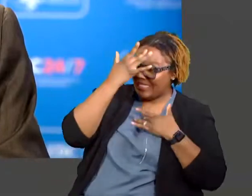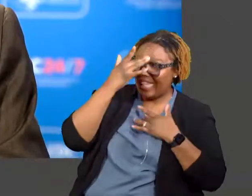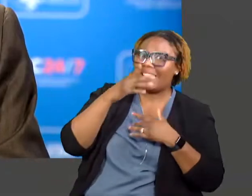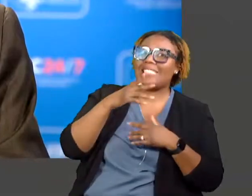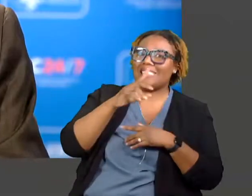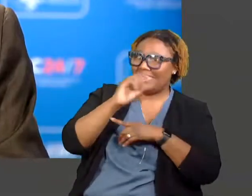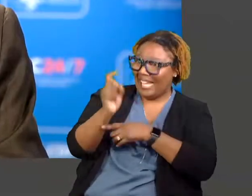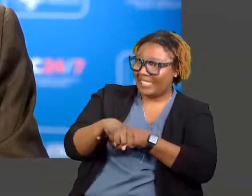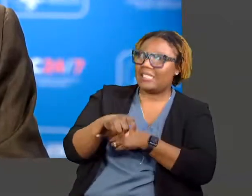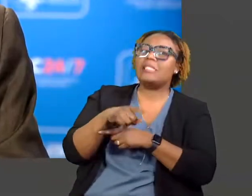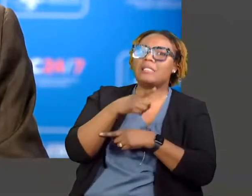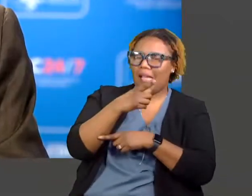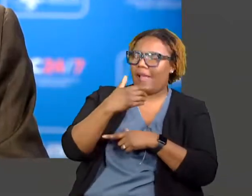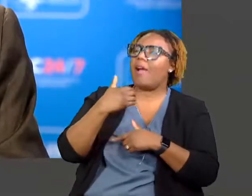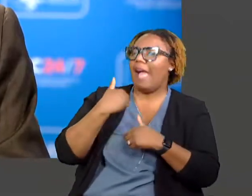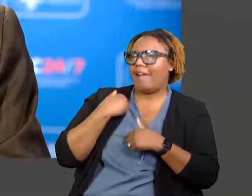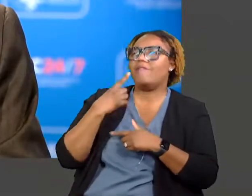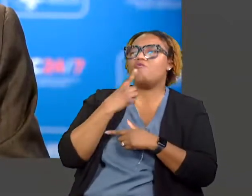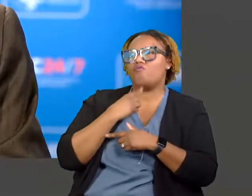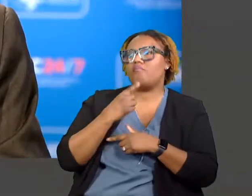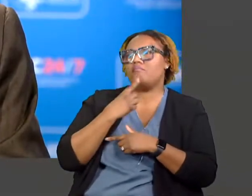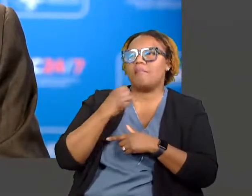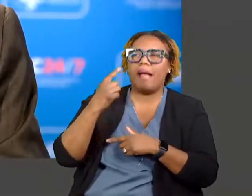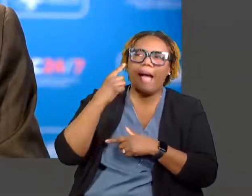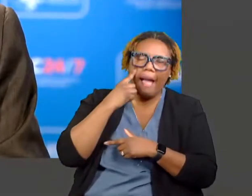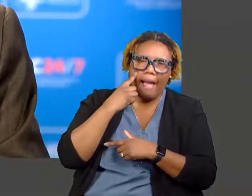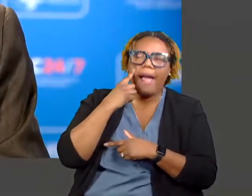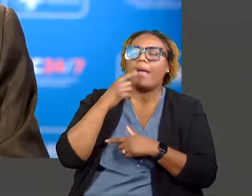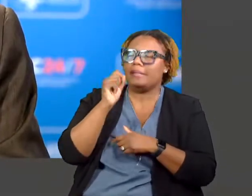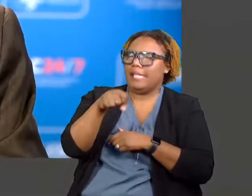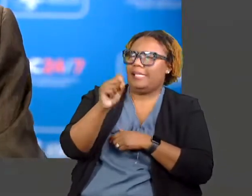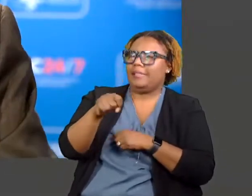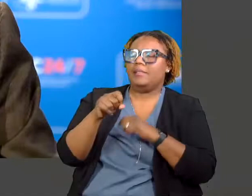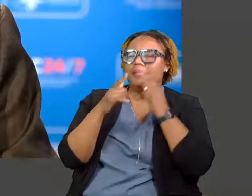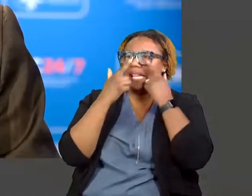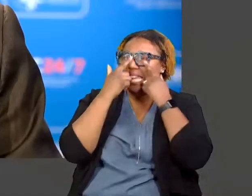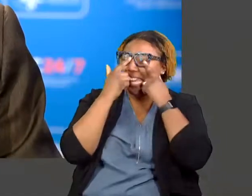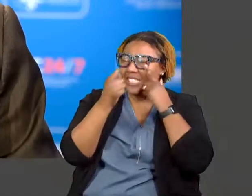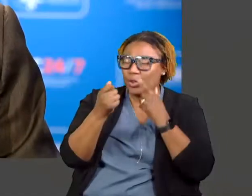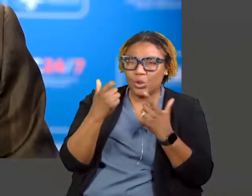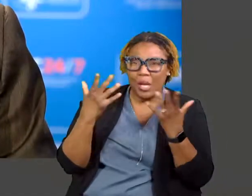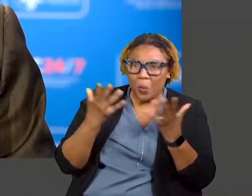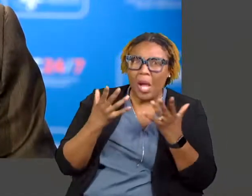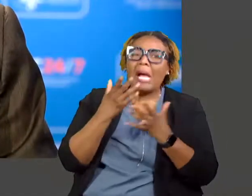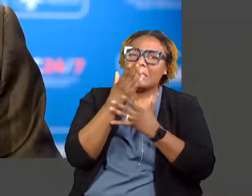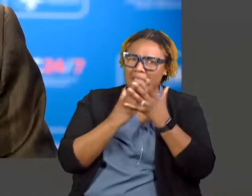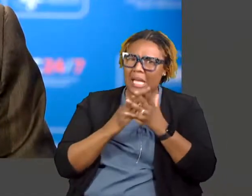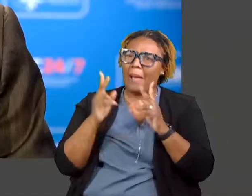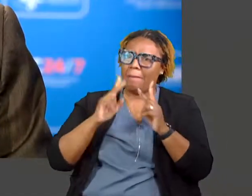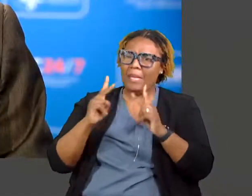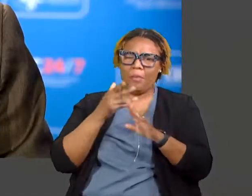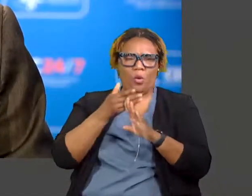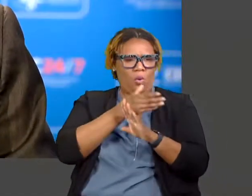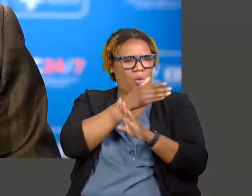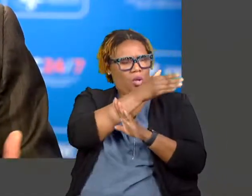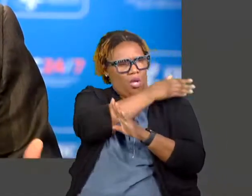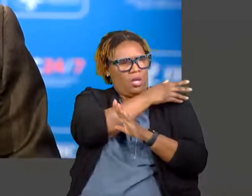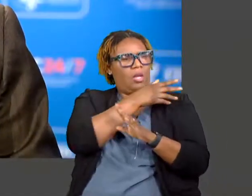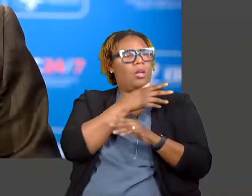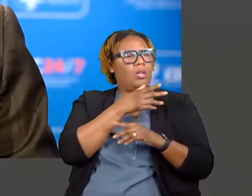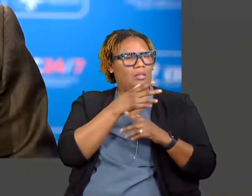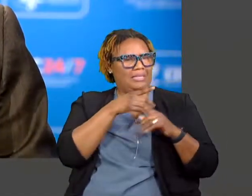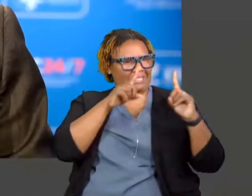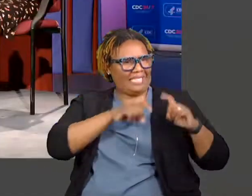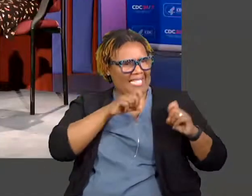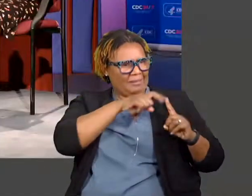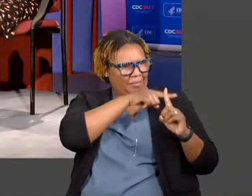And that was an interesting finding because some of the individuals who had previously tested positive for bird flu had more